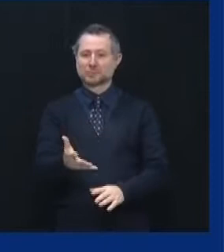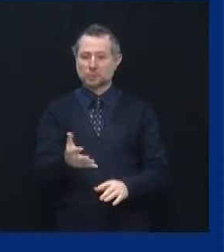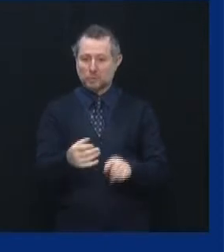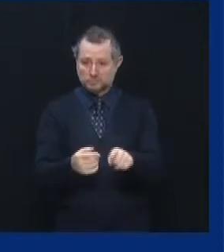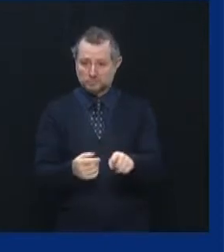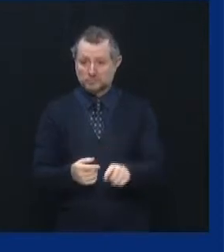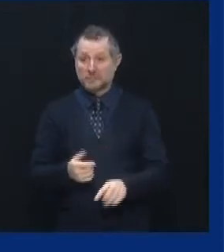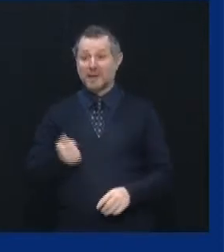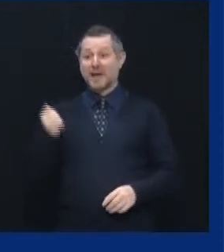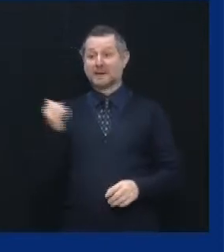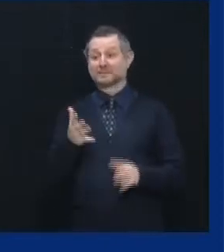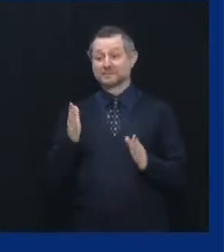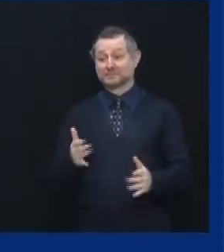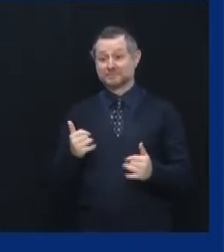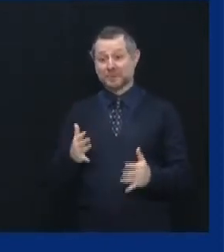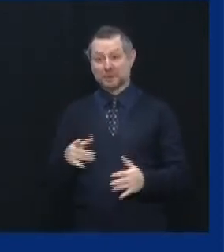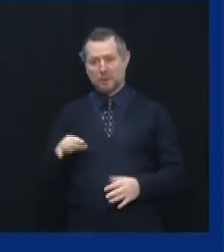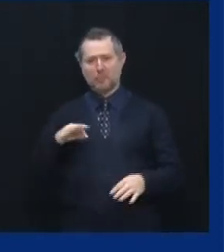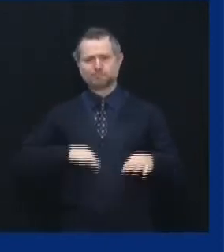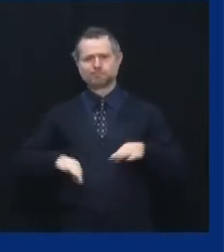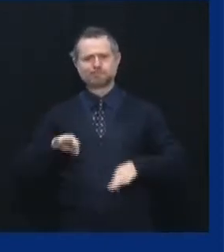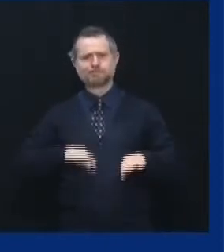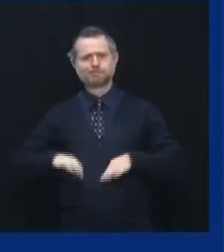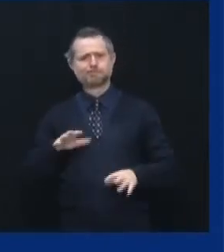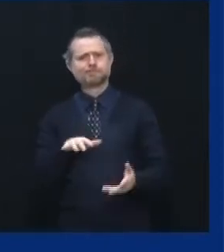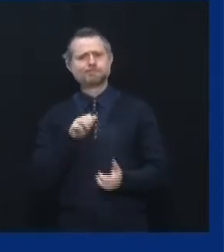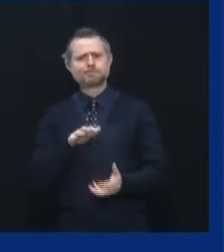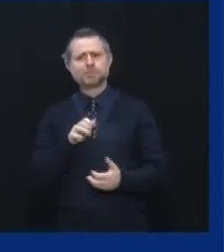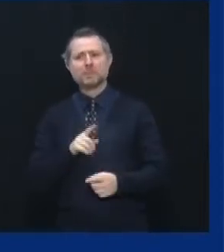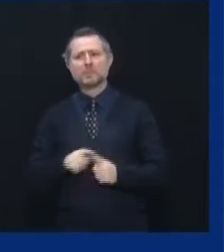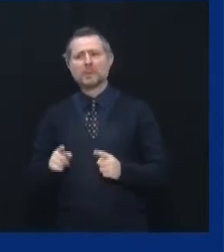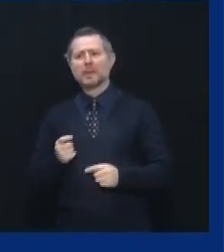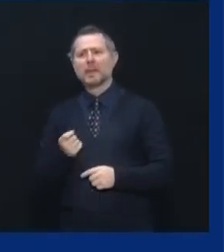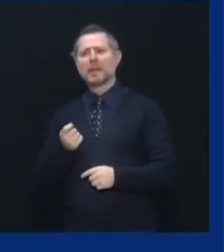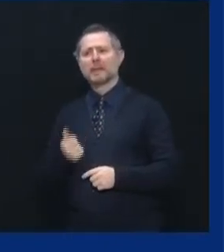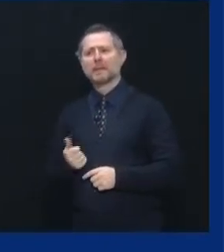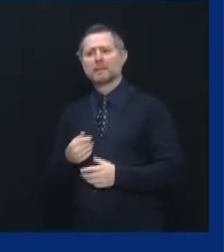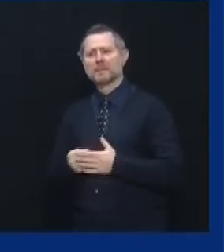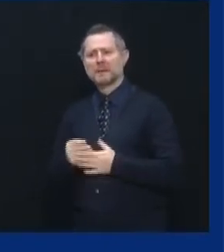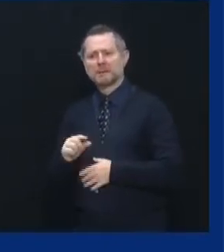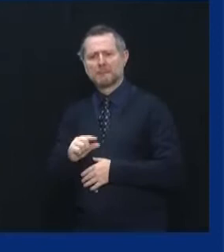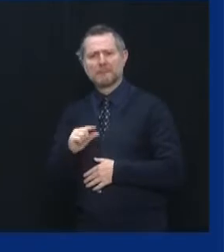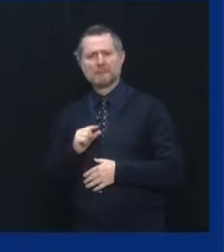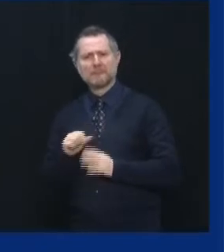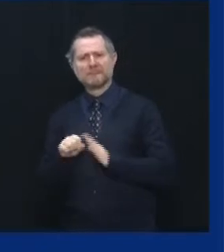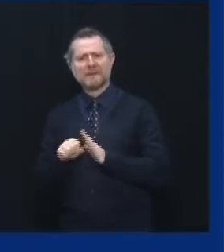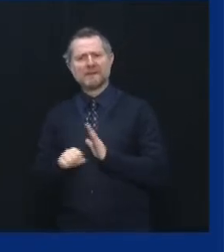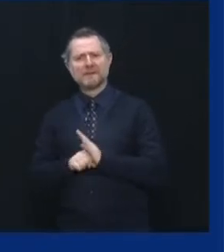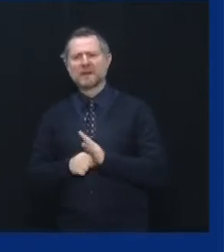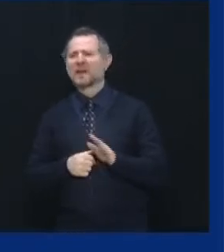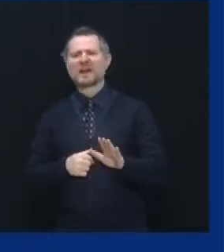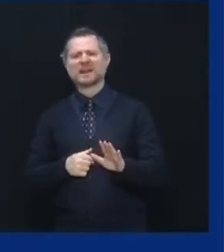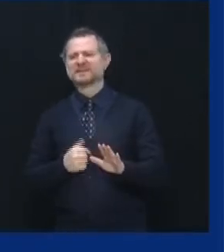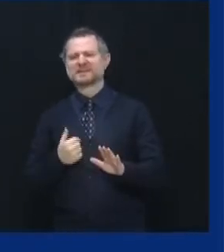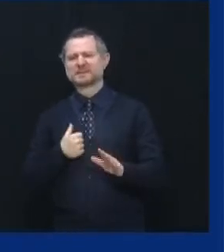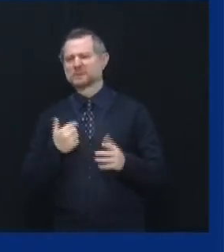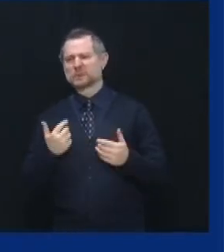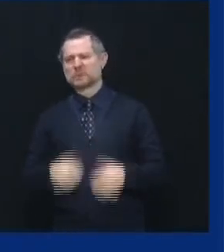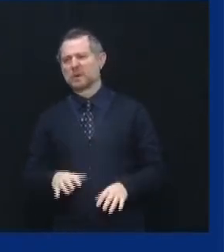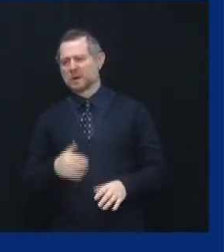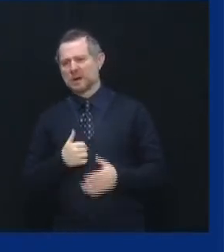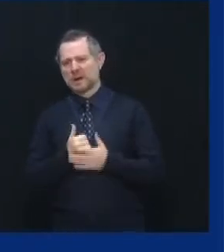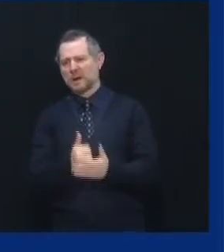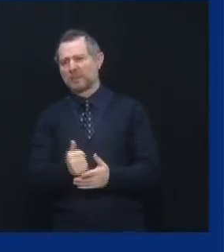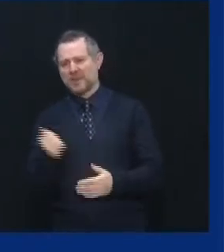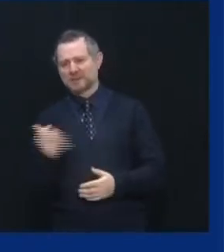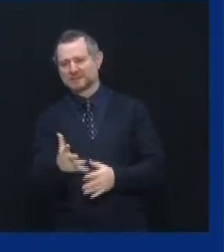casinos, but it makes minimal money for the state. And I'm not here to make casinos a lot of money. I'm